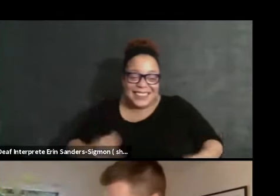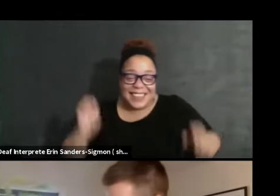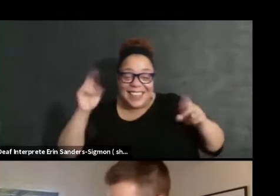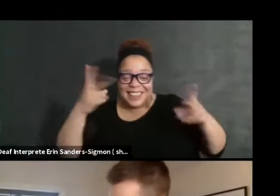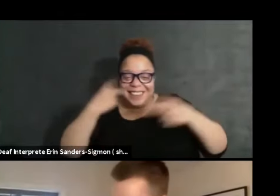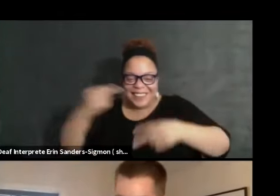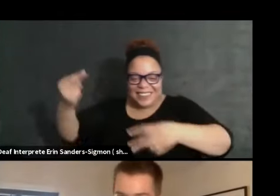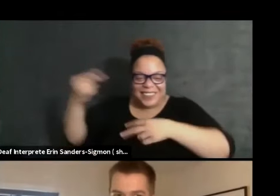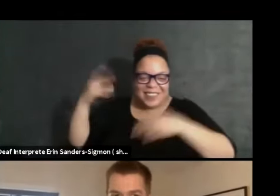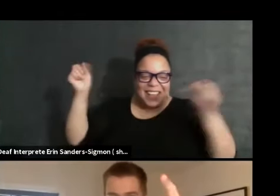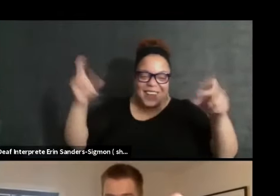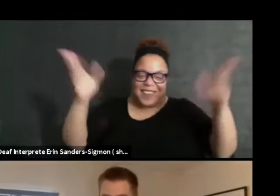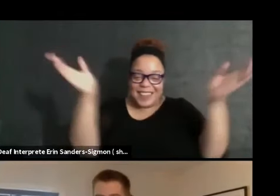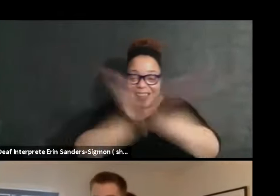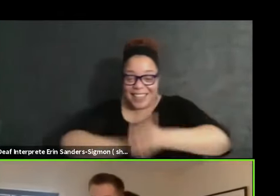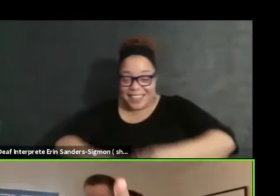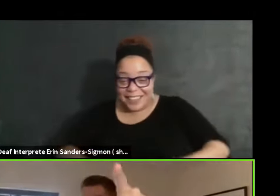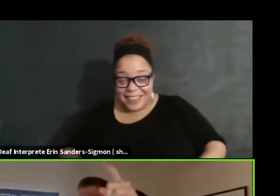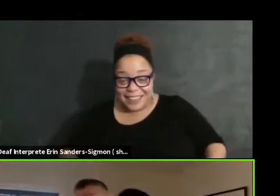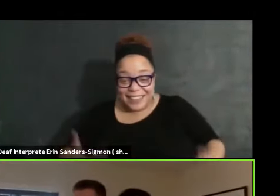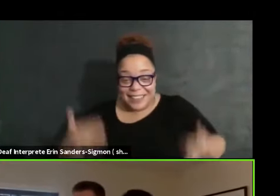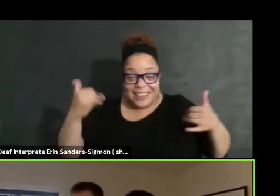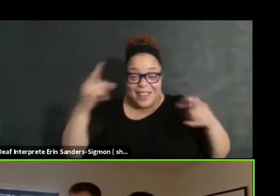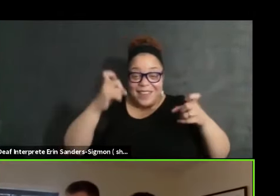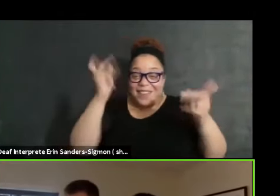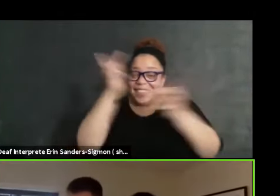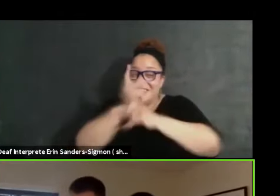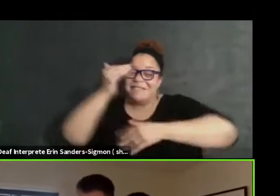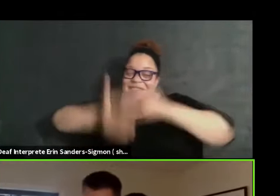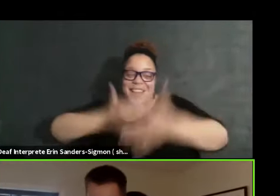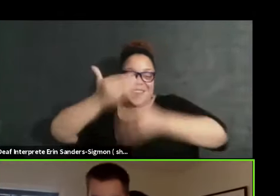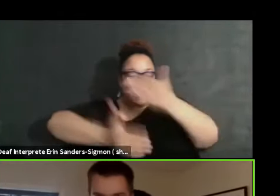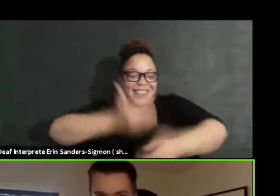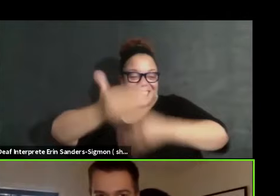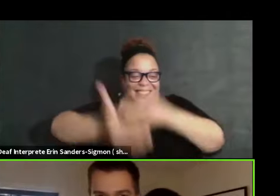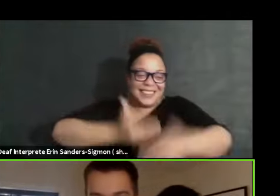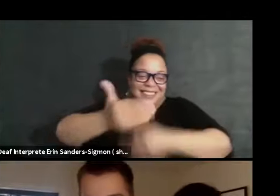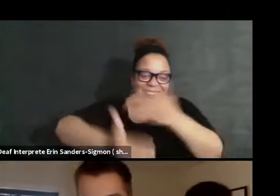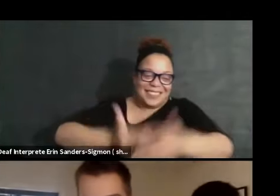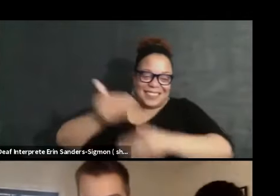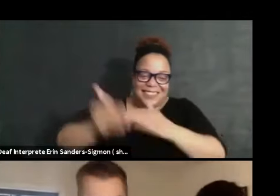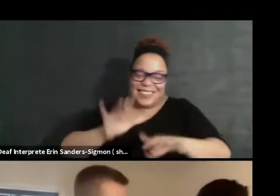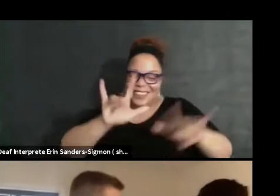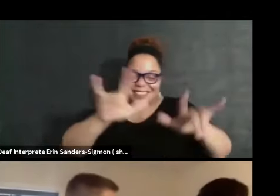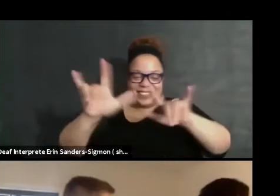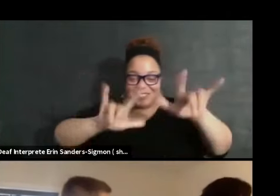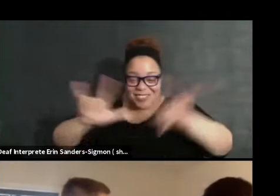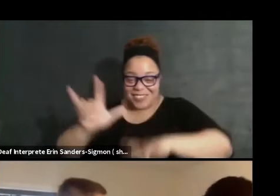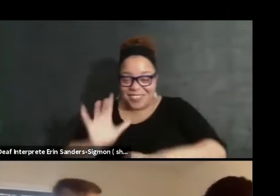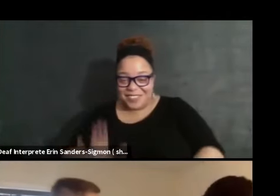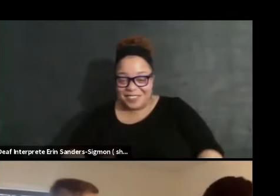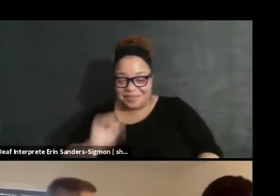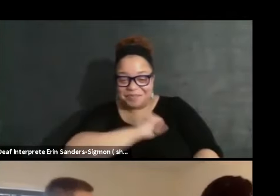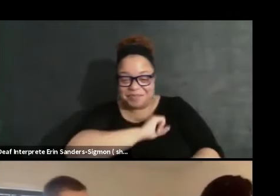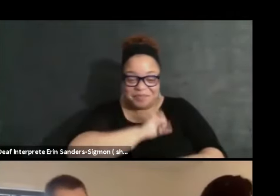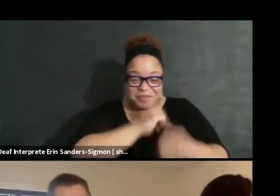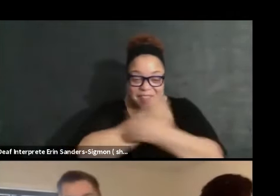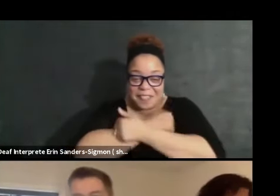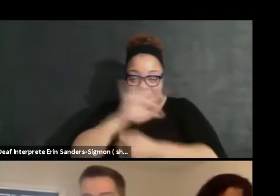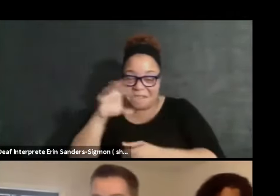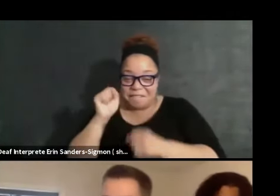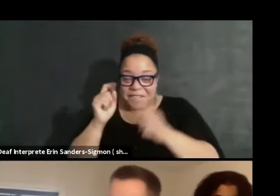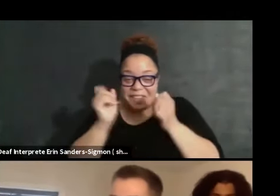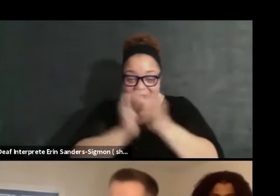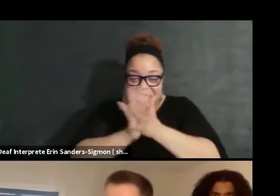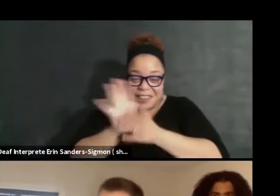going because this Love Fest could last forever. Go. All right. Go check out Blind Spotting at a minimum, y'all. But check out all the